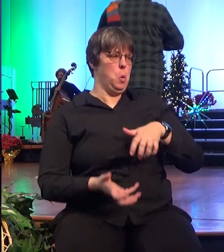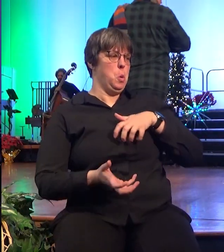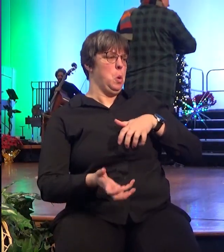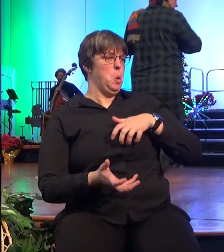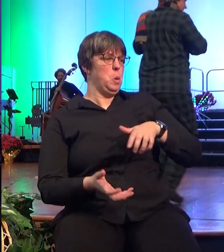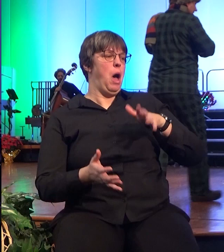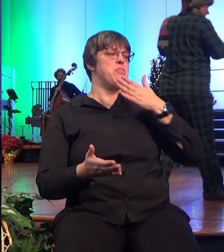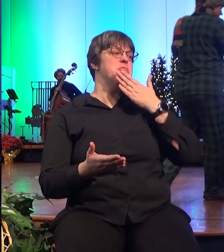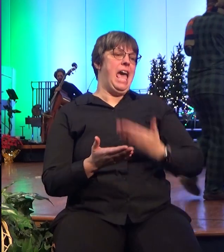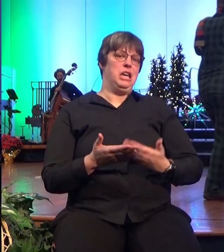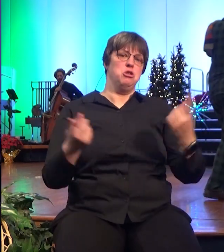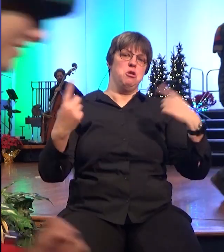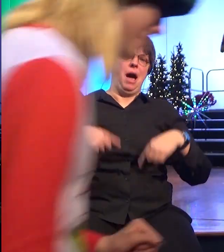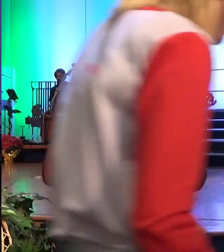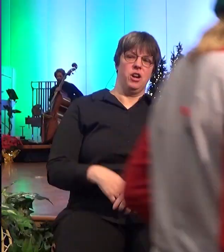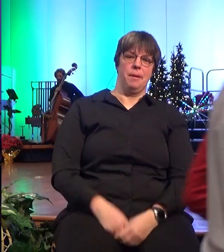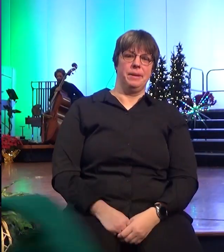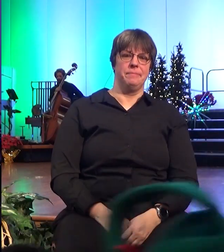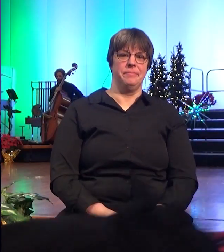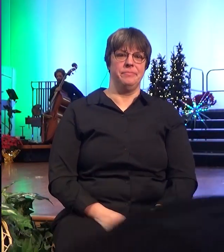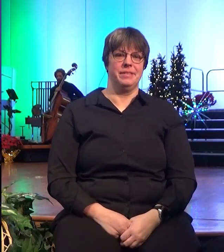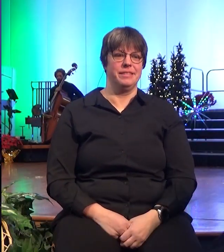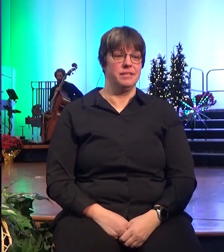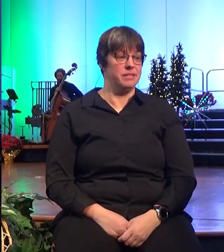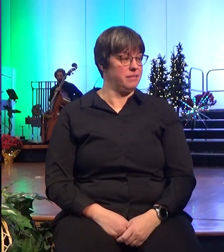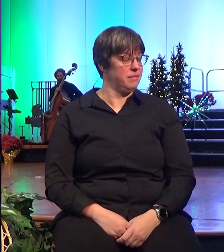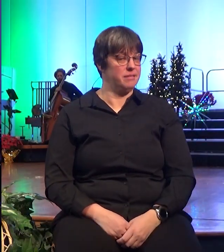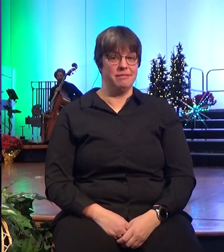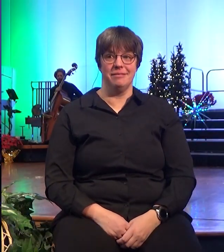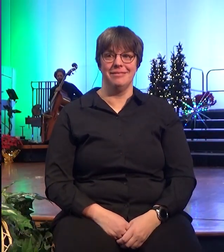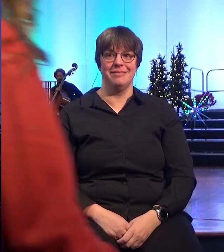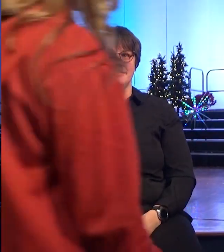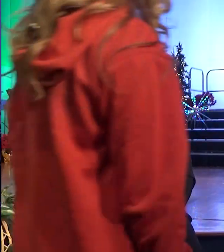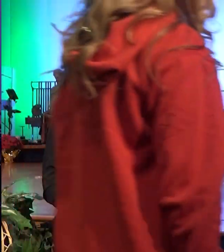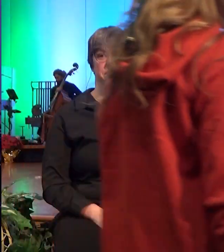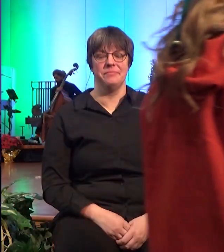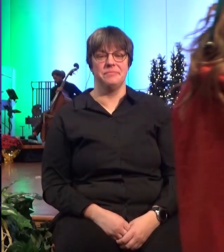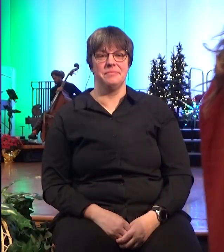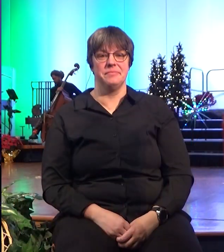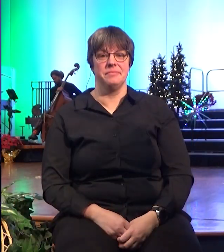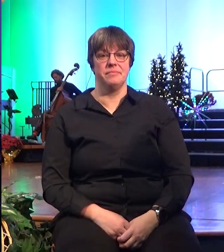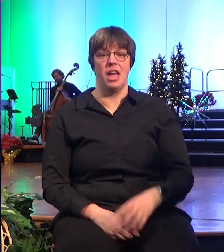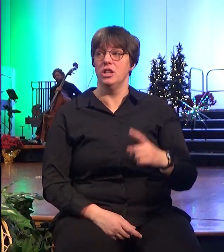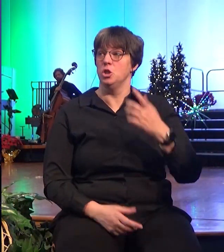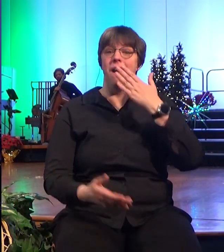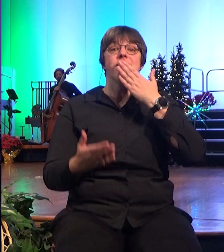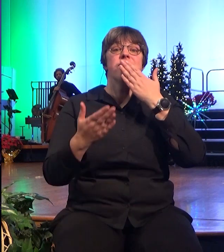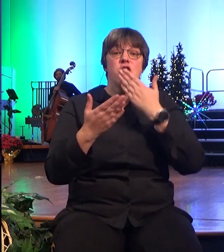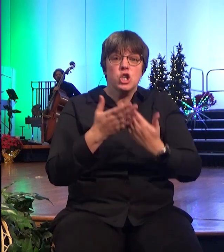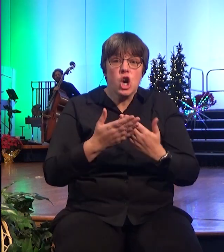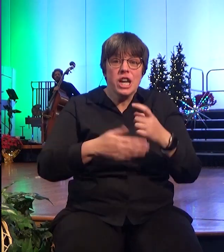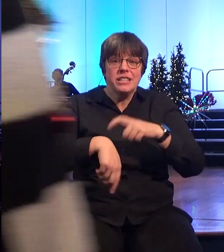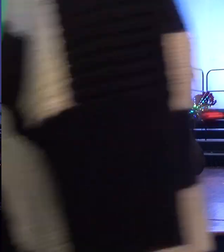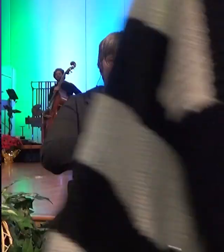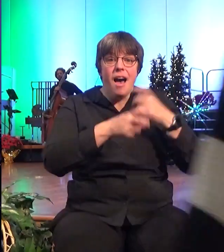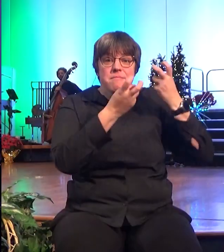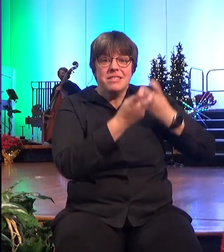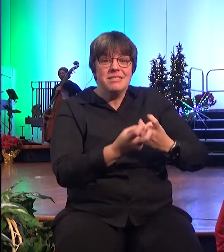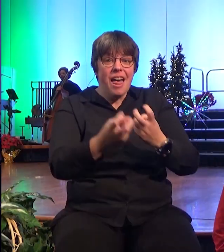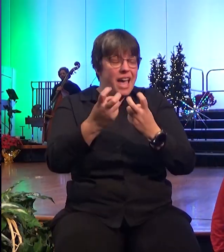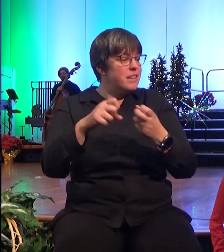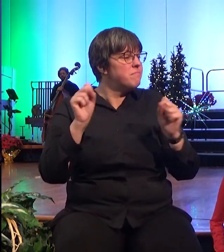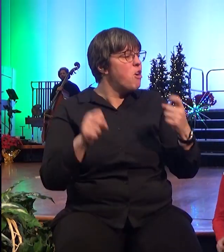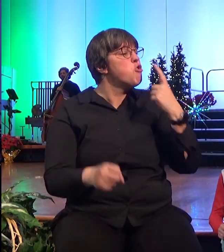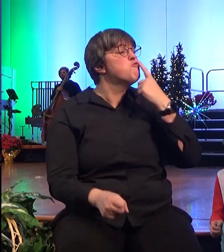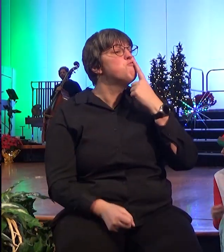Thank you for having me. Yeah. Did you have a good trip? Oh, yes, indeed. Yes, indeed. Rudolph led the way, which was good because